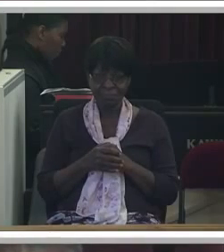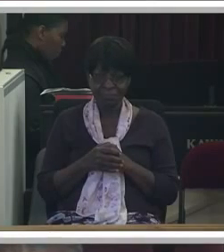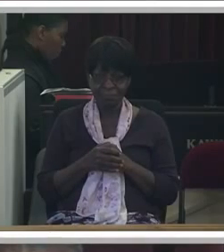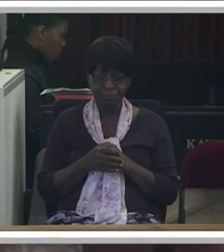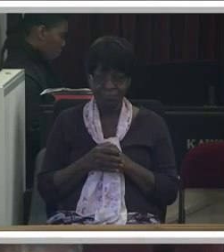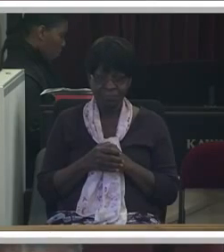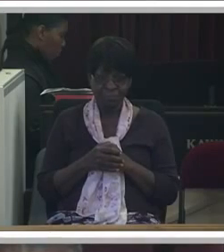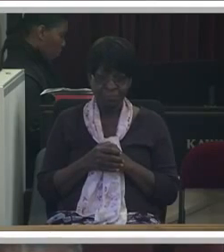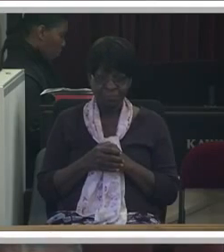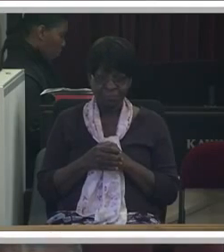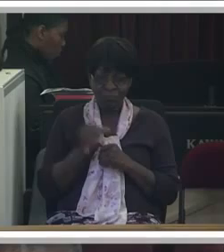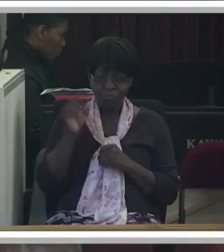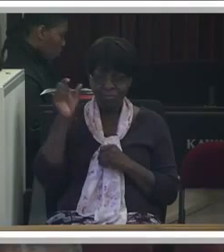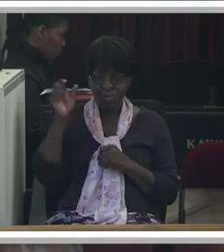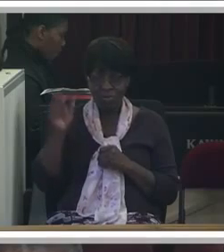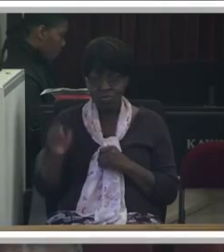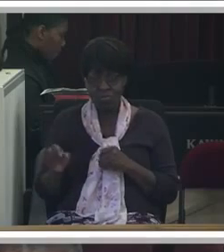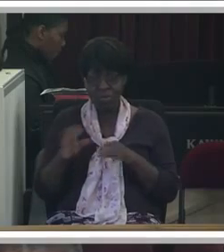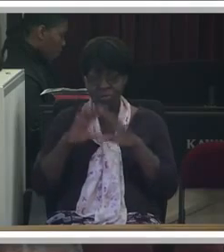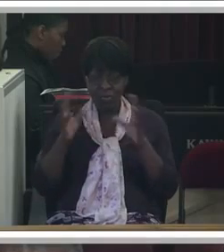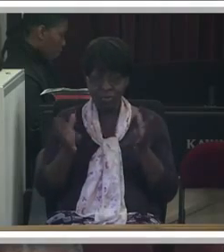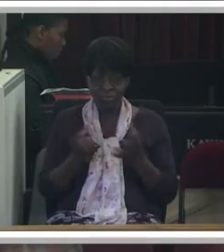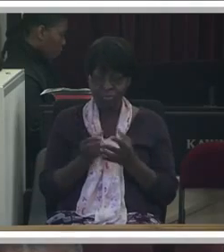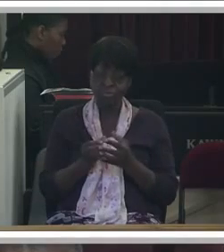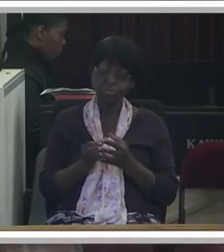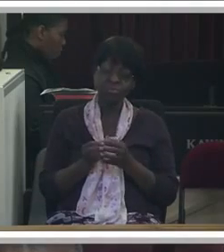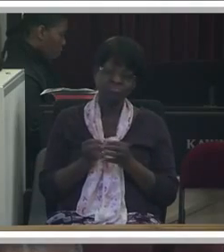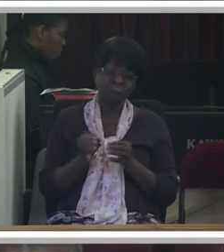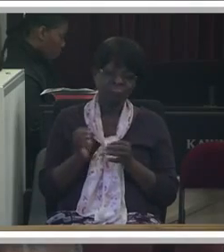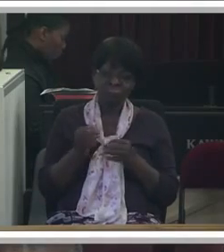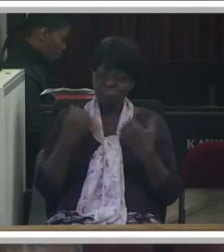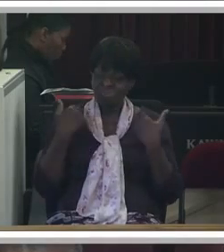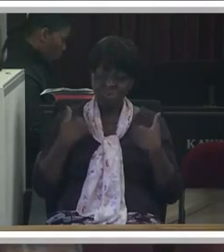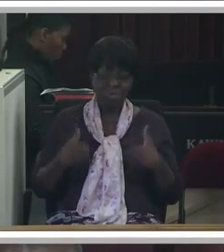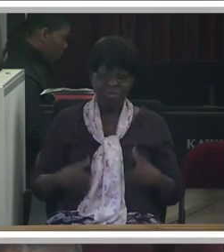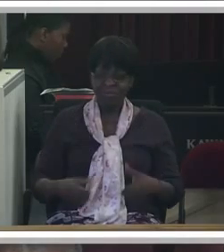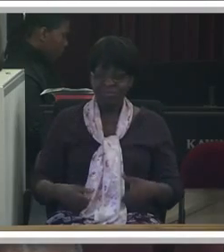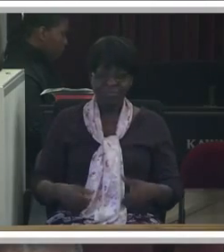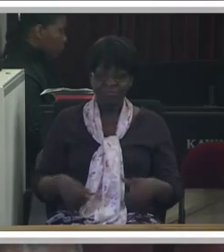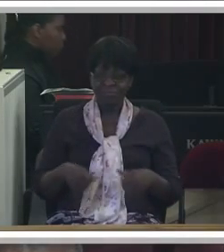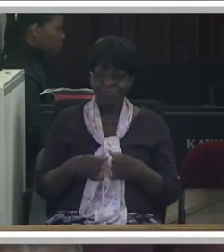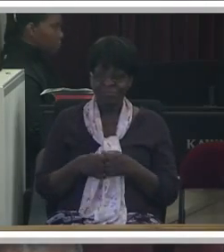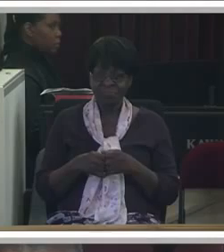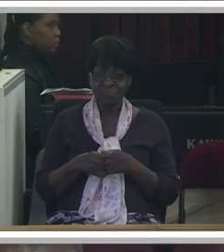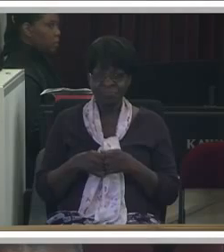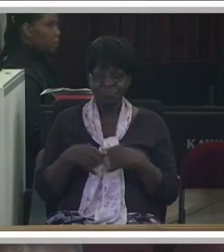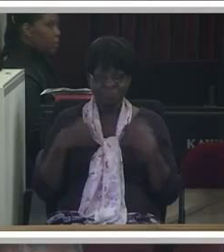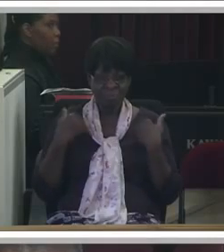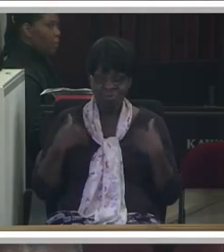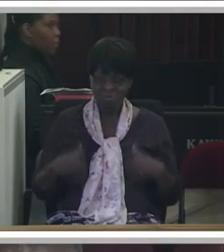In the human realm, there was no disease, no sickness